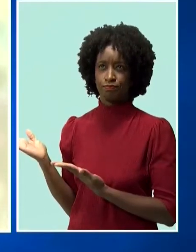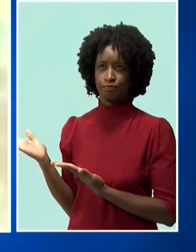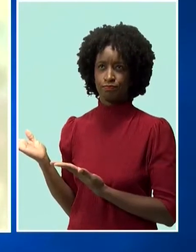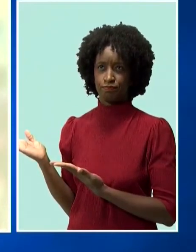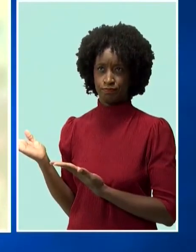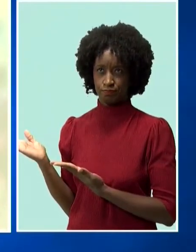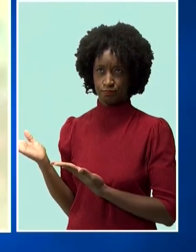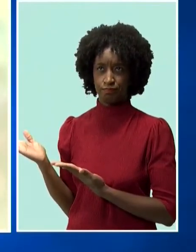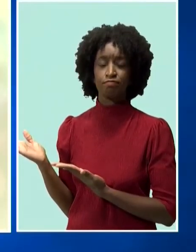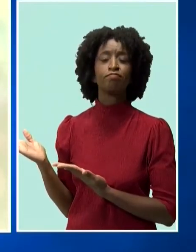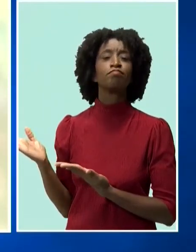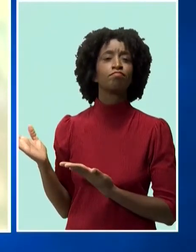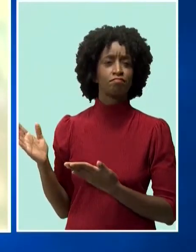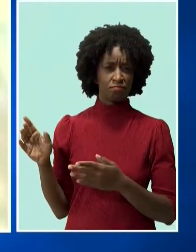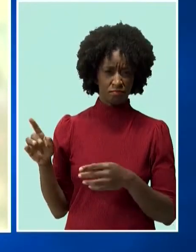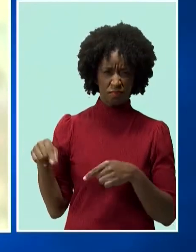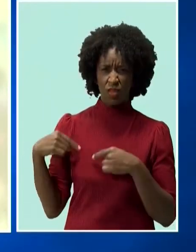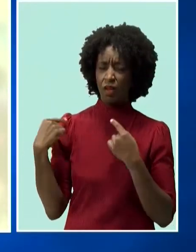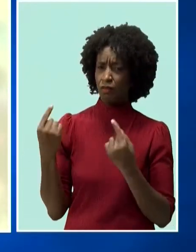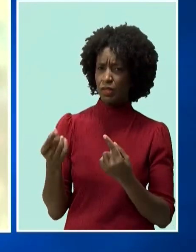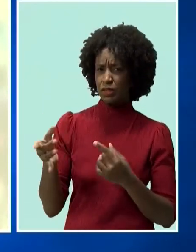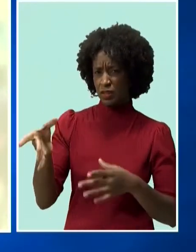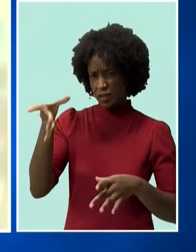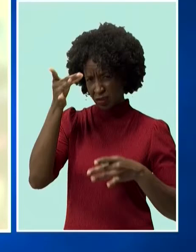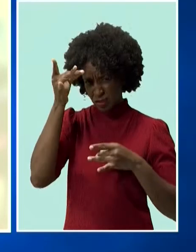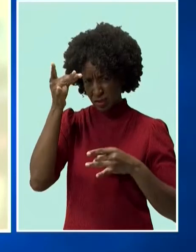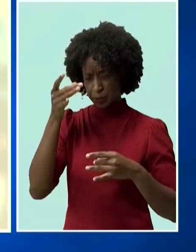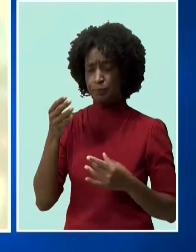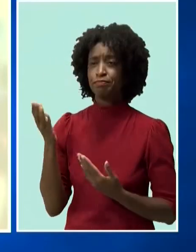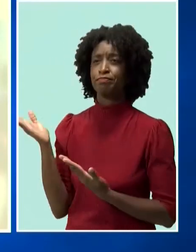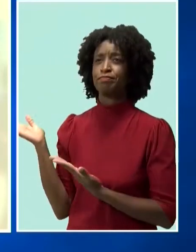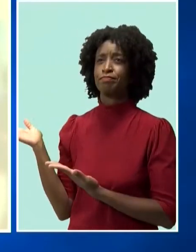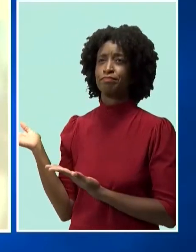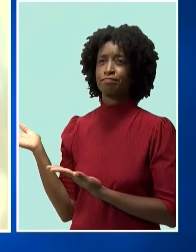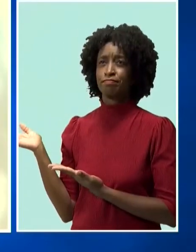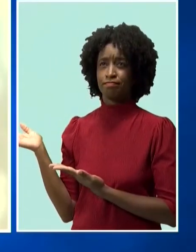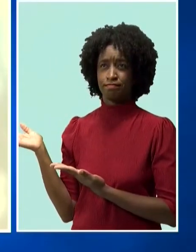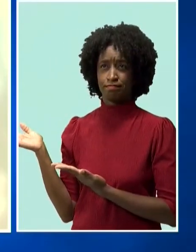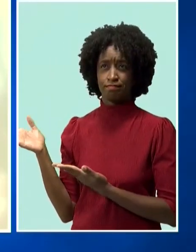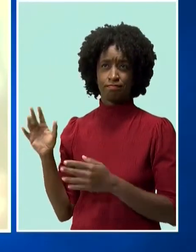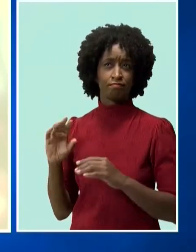11,474 COVID-19 cases, and this number has come from a total of